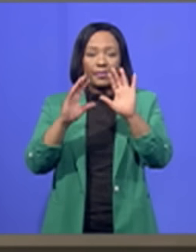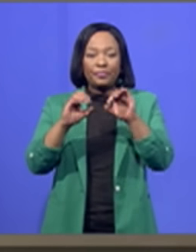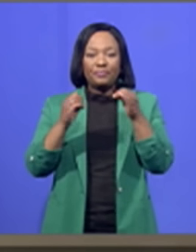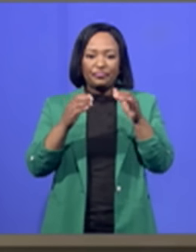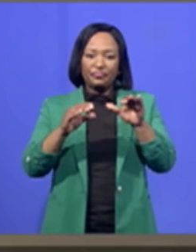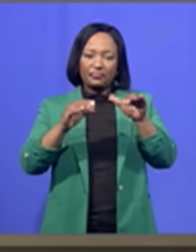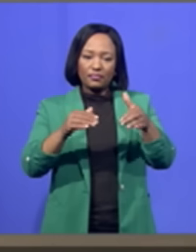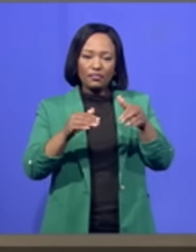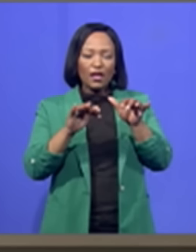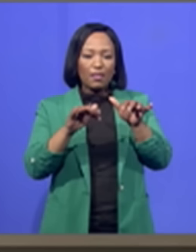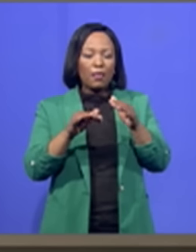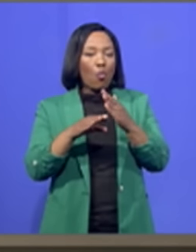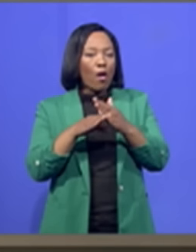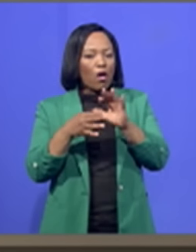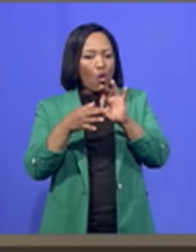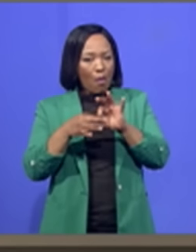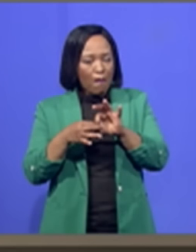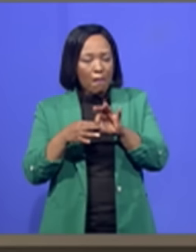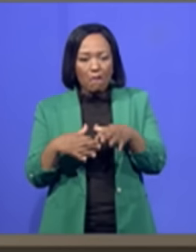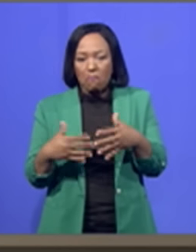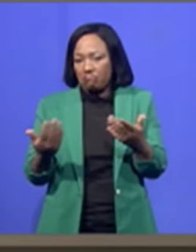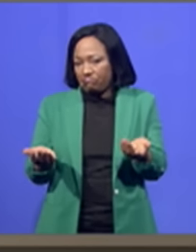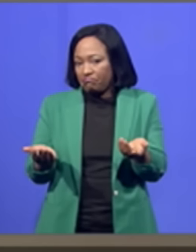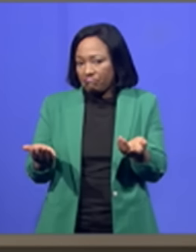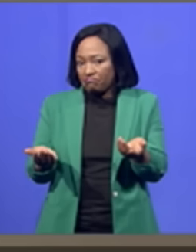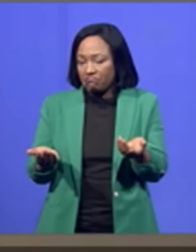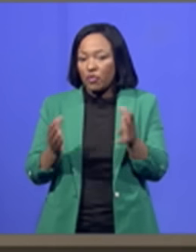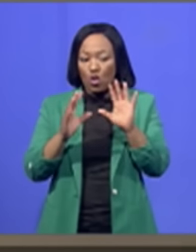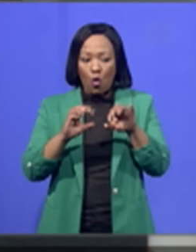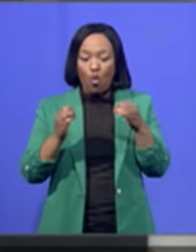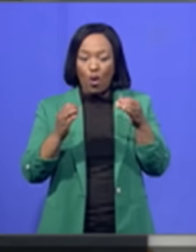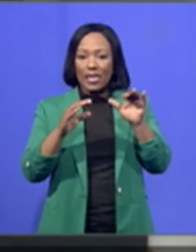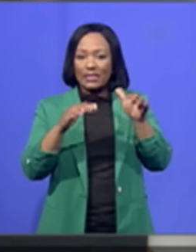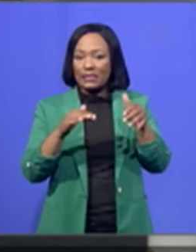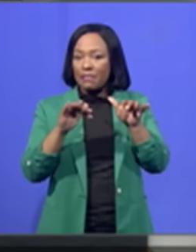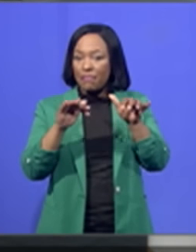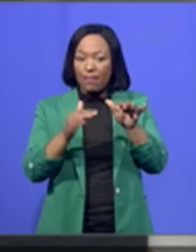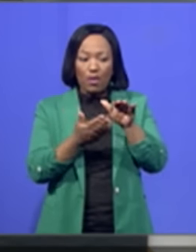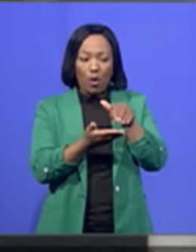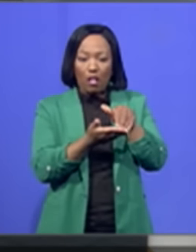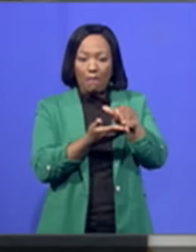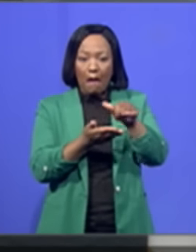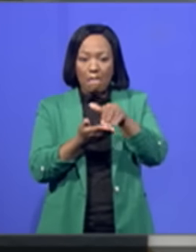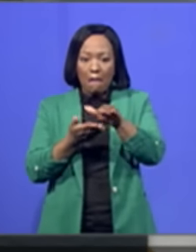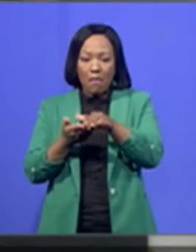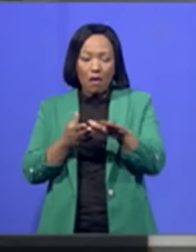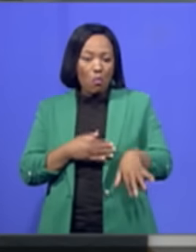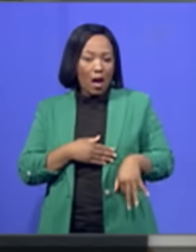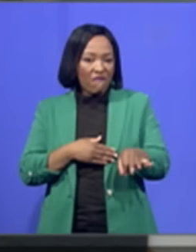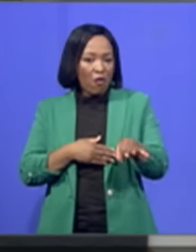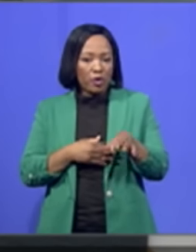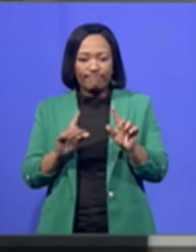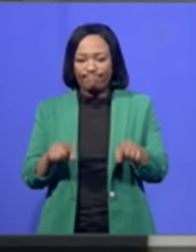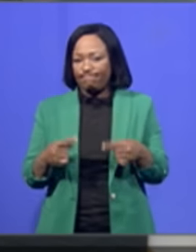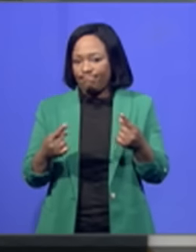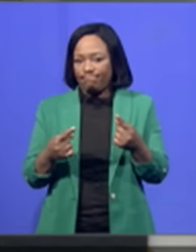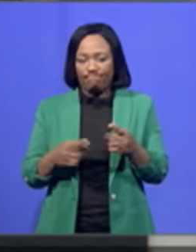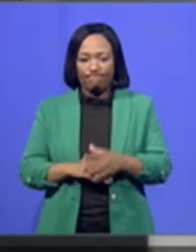to work from home or, to an extent, organizations laying people off because they can no longer afford their